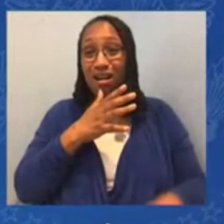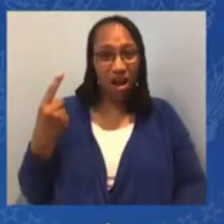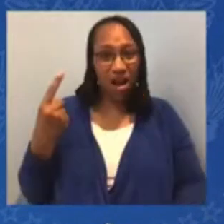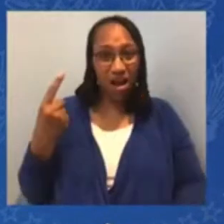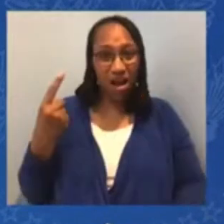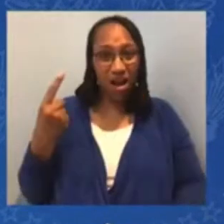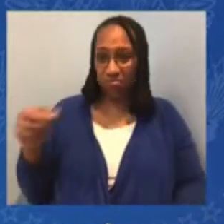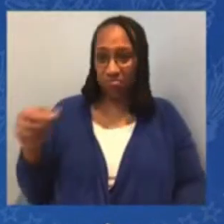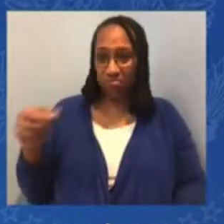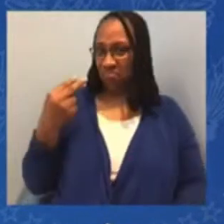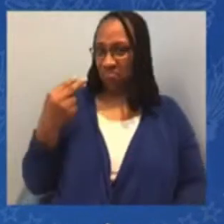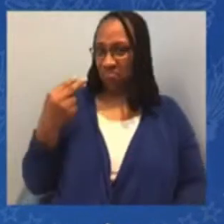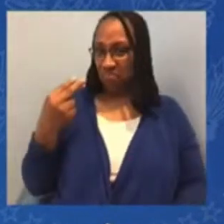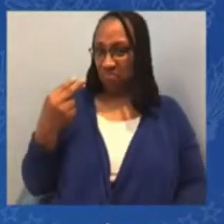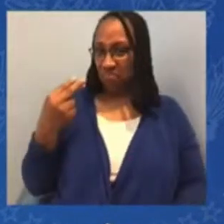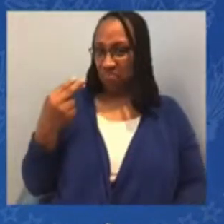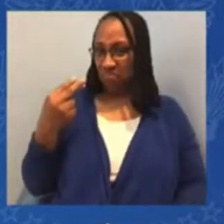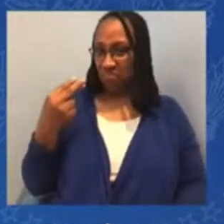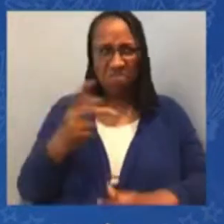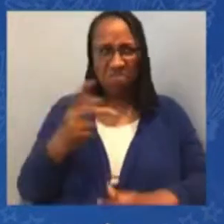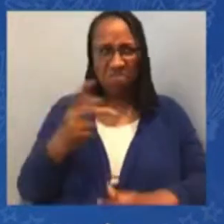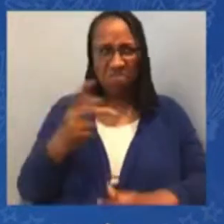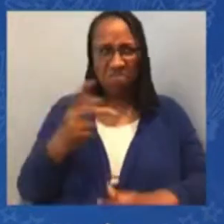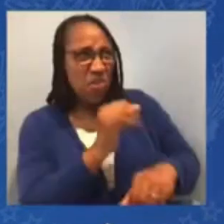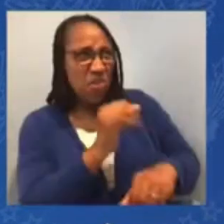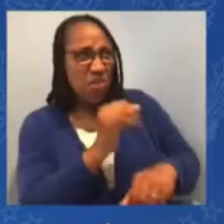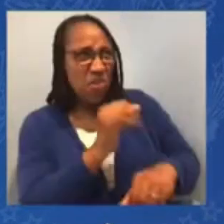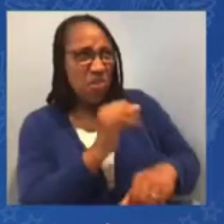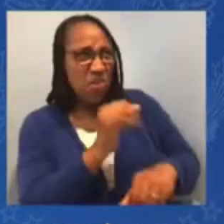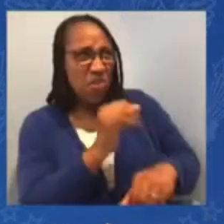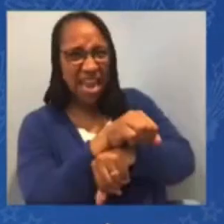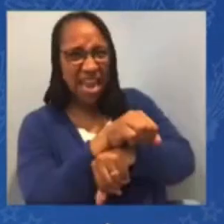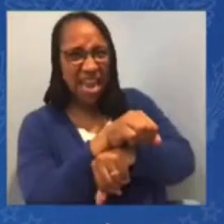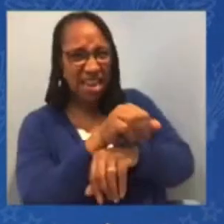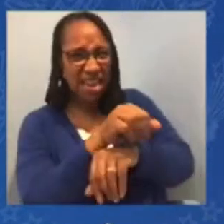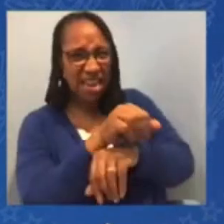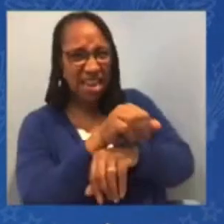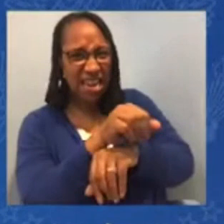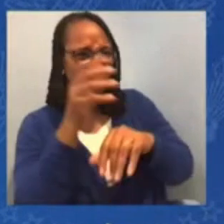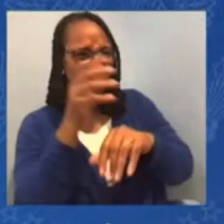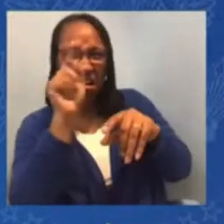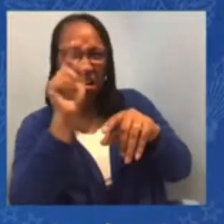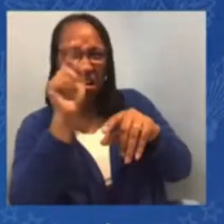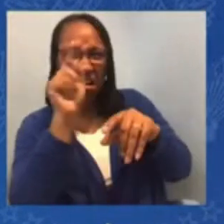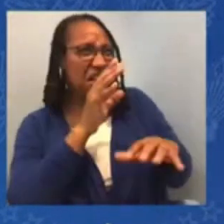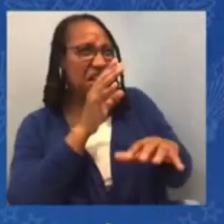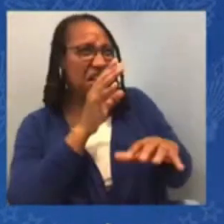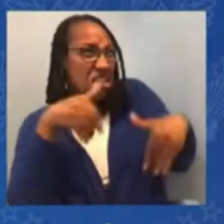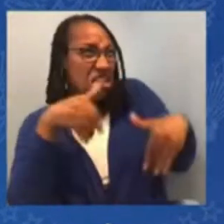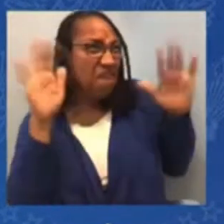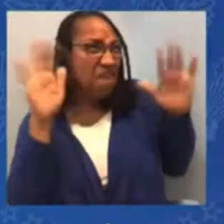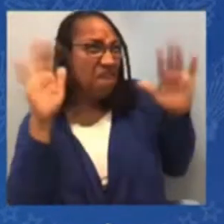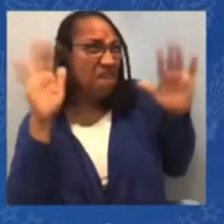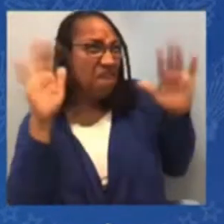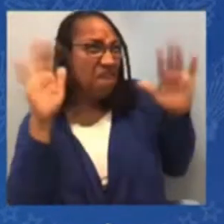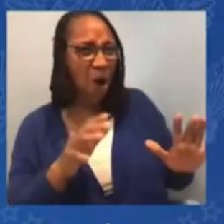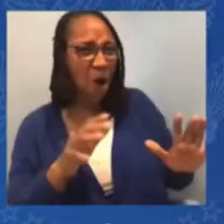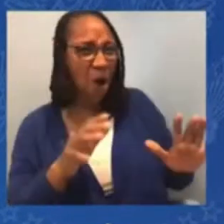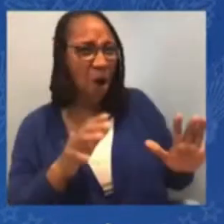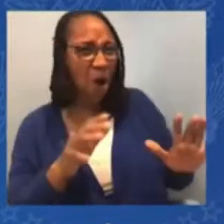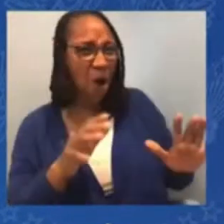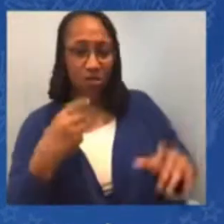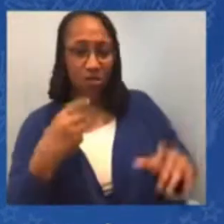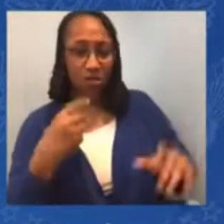never yield, never kneel. We never will on this issue. Never, never, never, never,